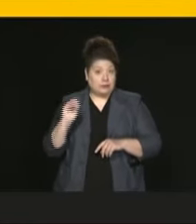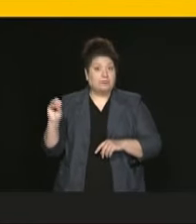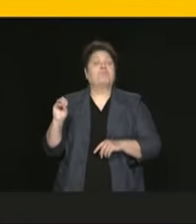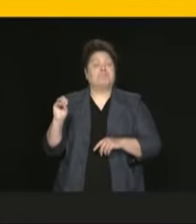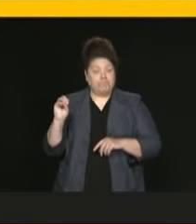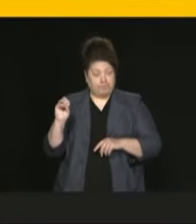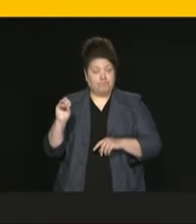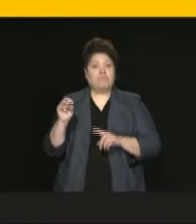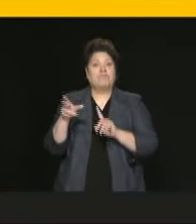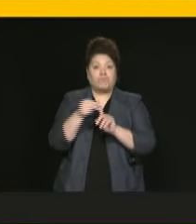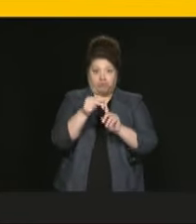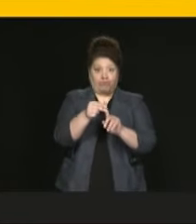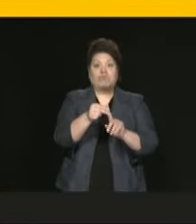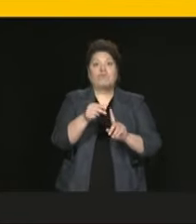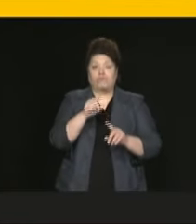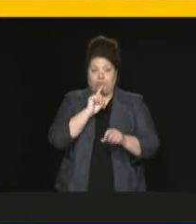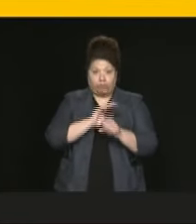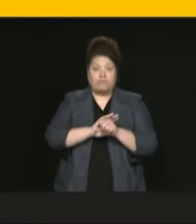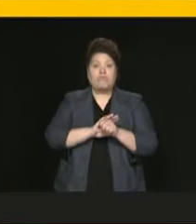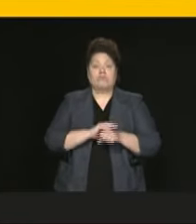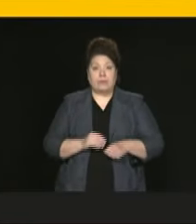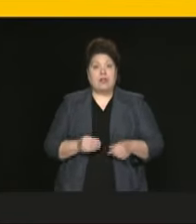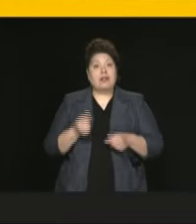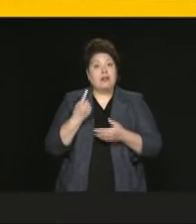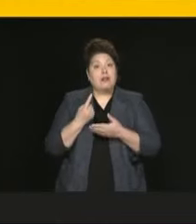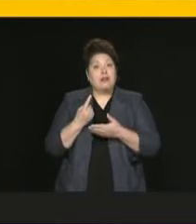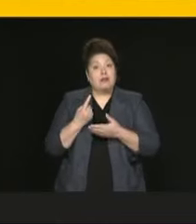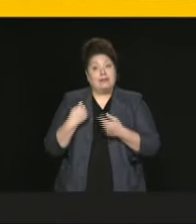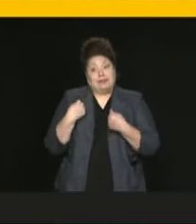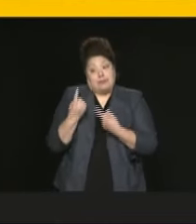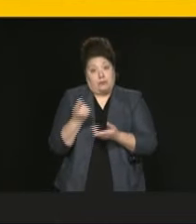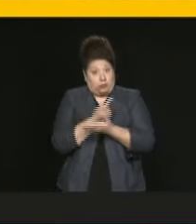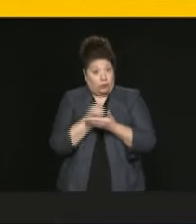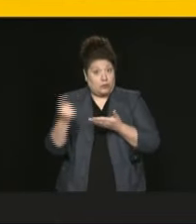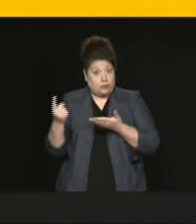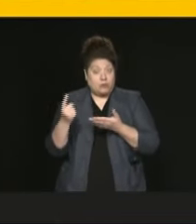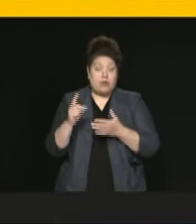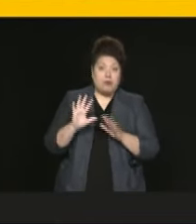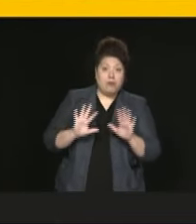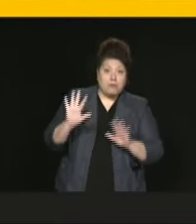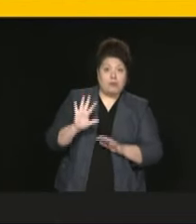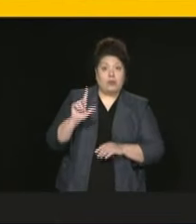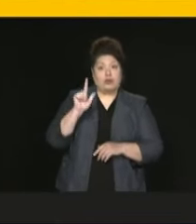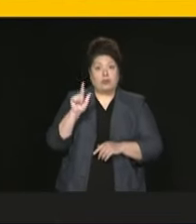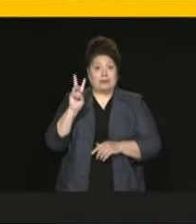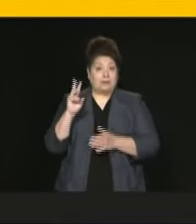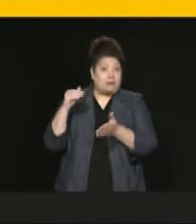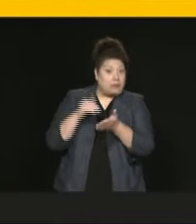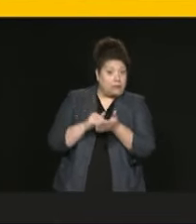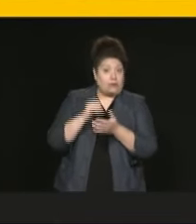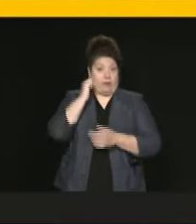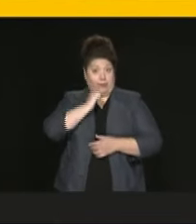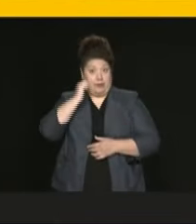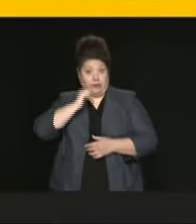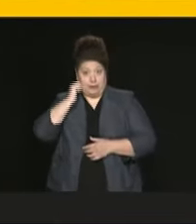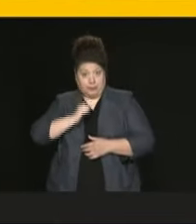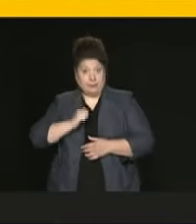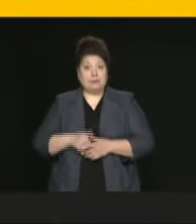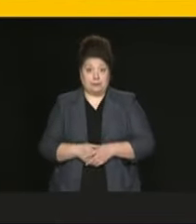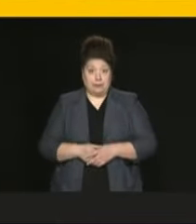week, we've tested, on average, 26,000 people daily. Today, I want to focus on